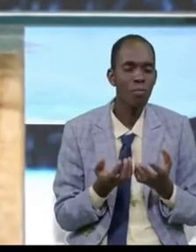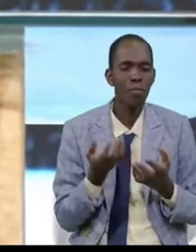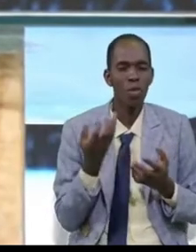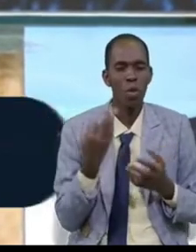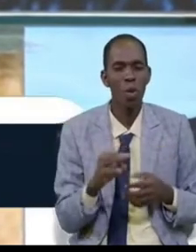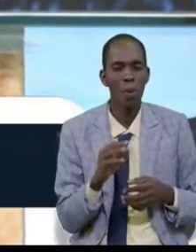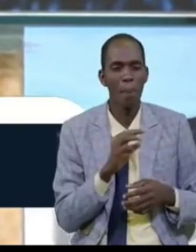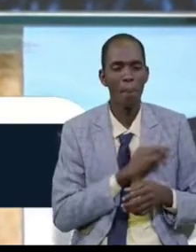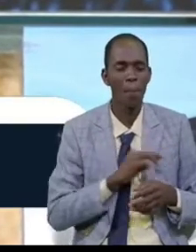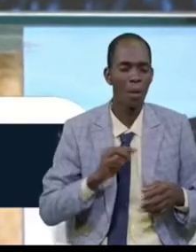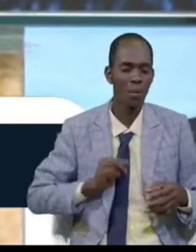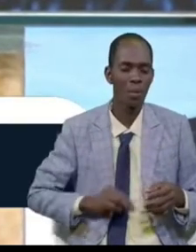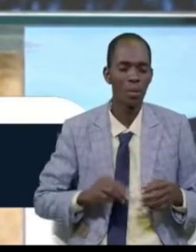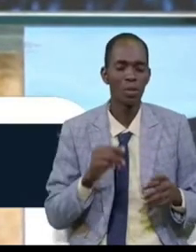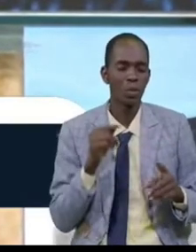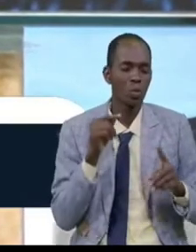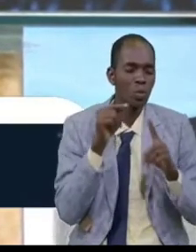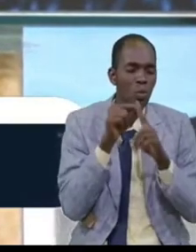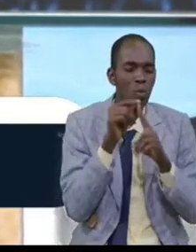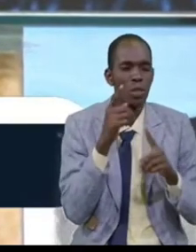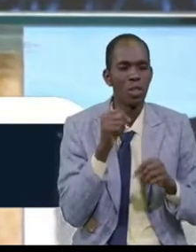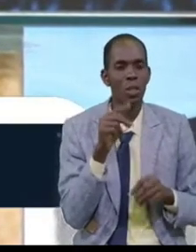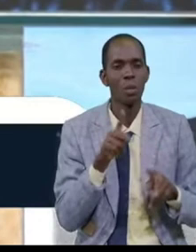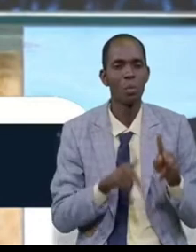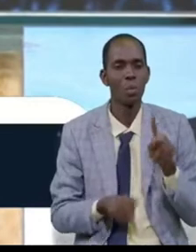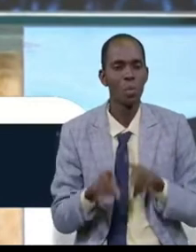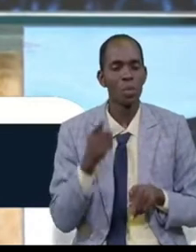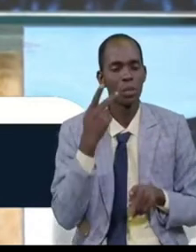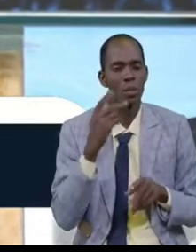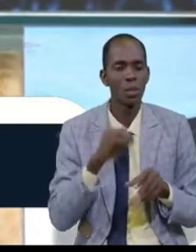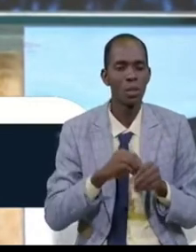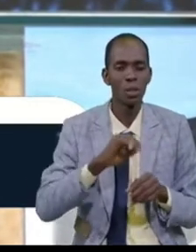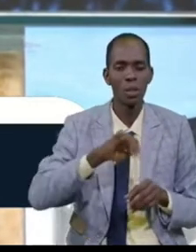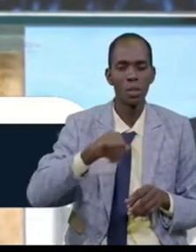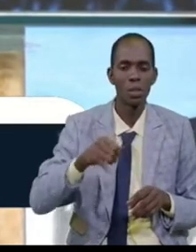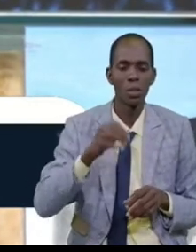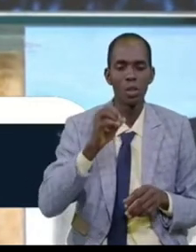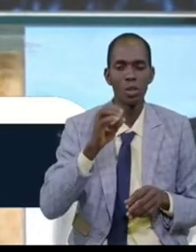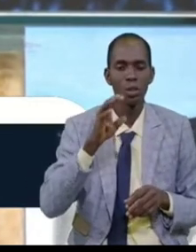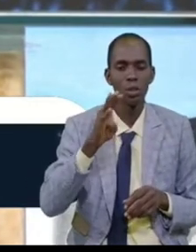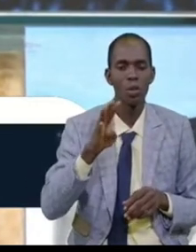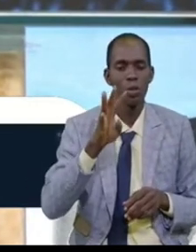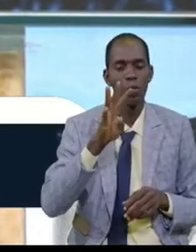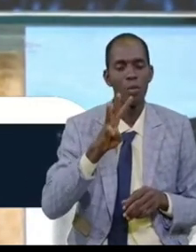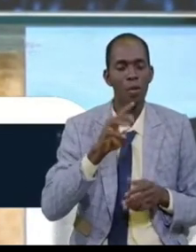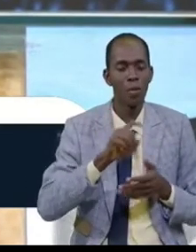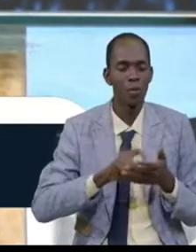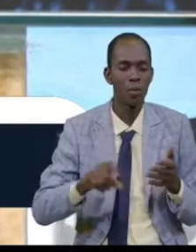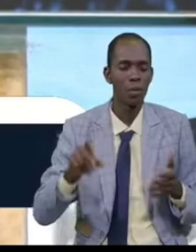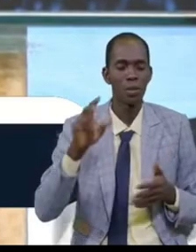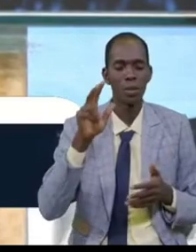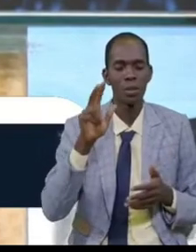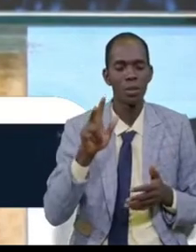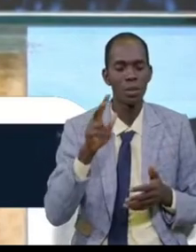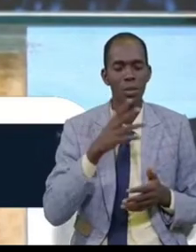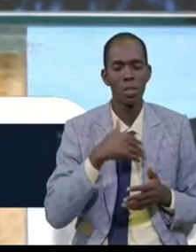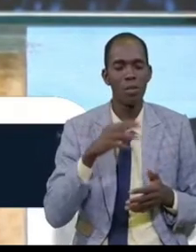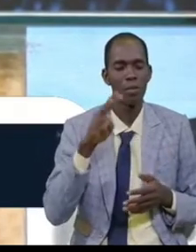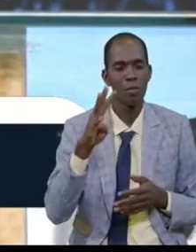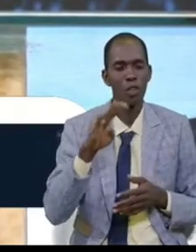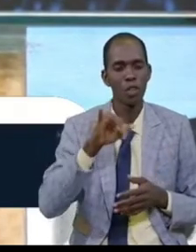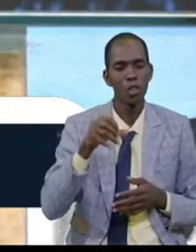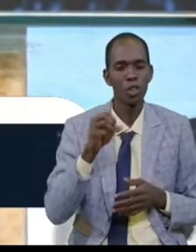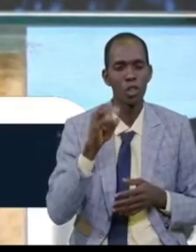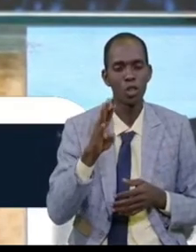the feeble. We're looking at Job chapter 4. Verses 3 and 4.